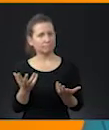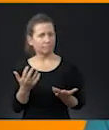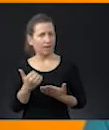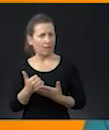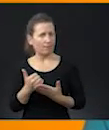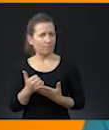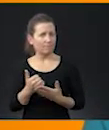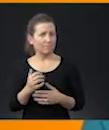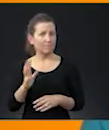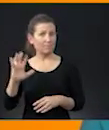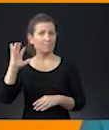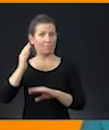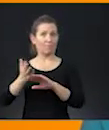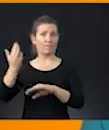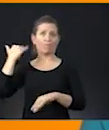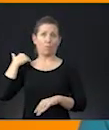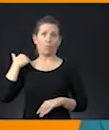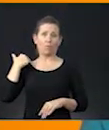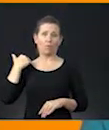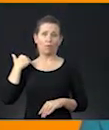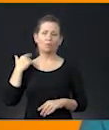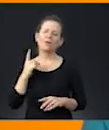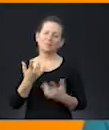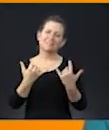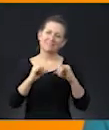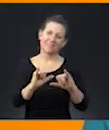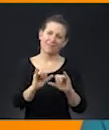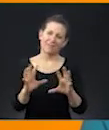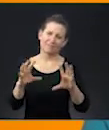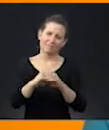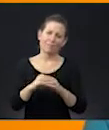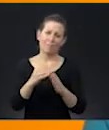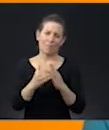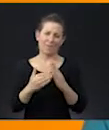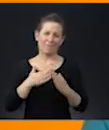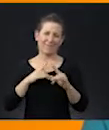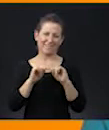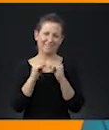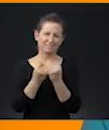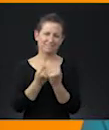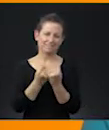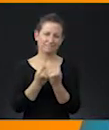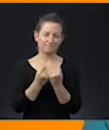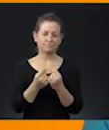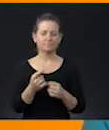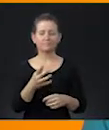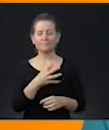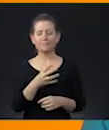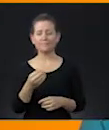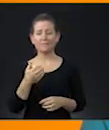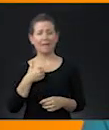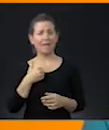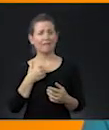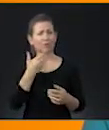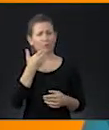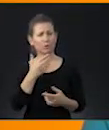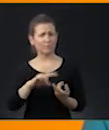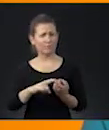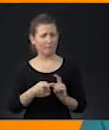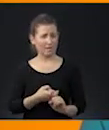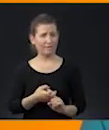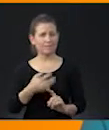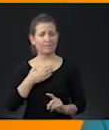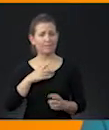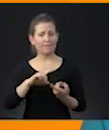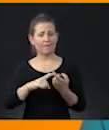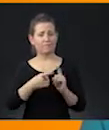But years past, she's still a part of my team. And then my good friends. I have a